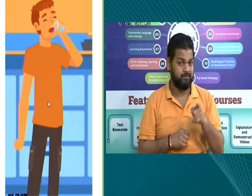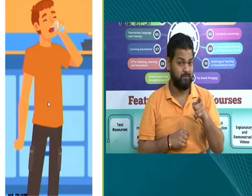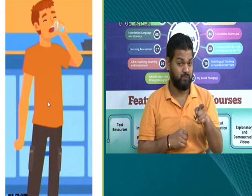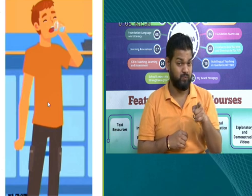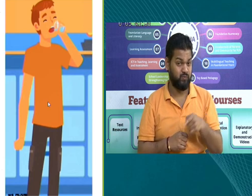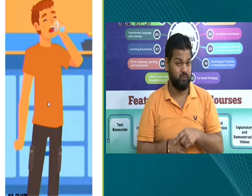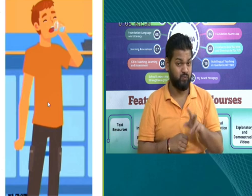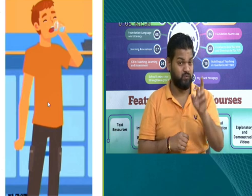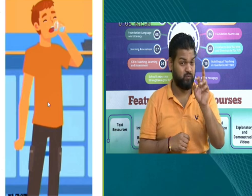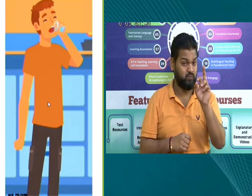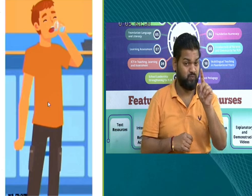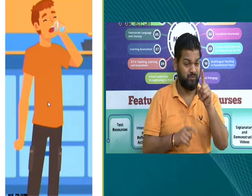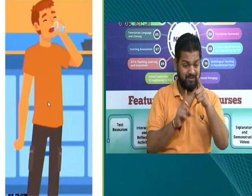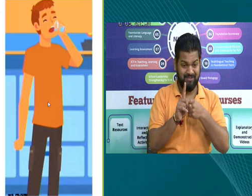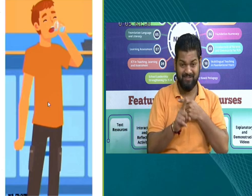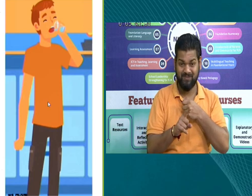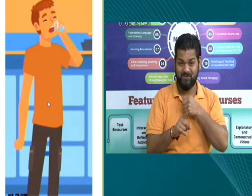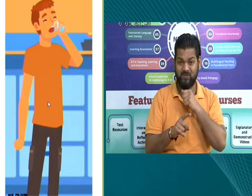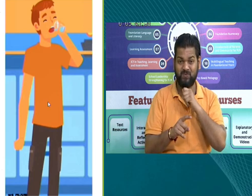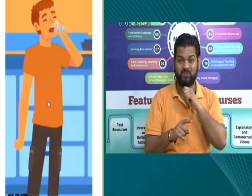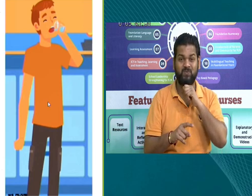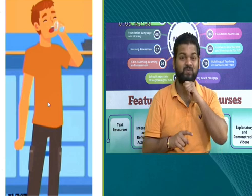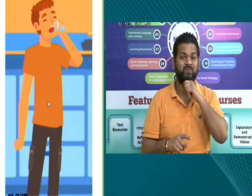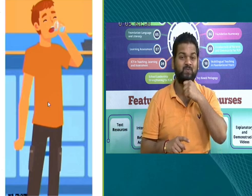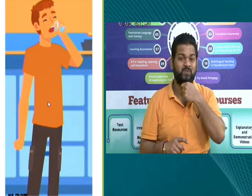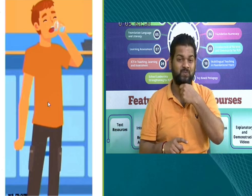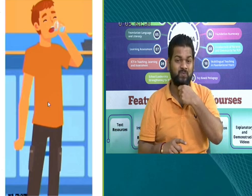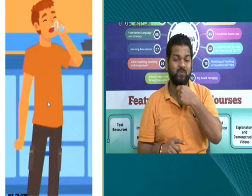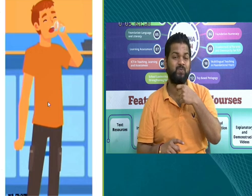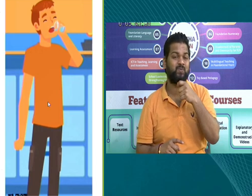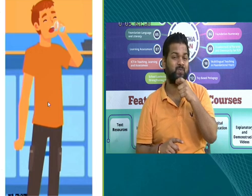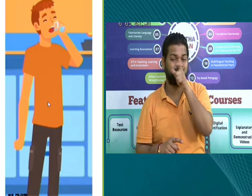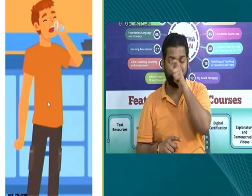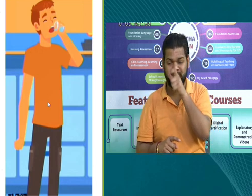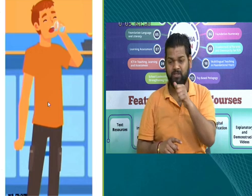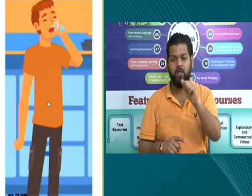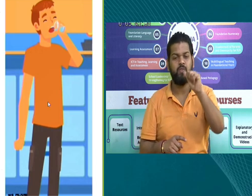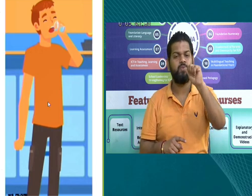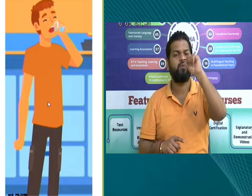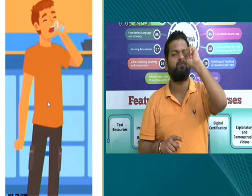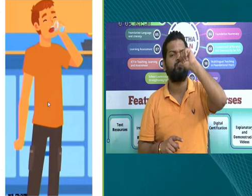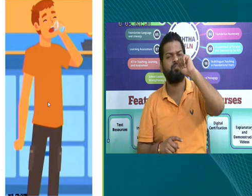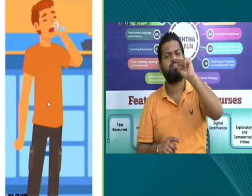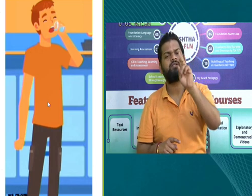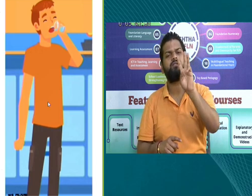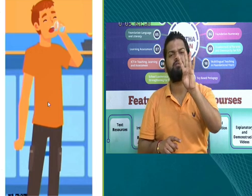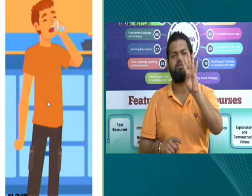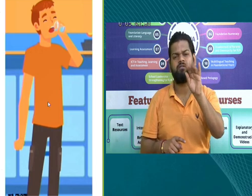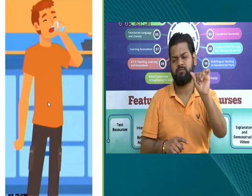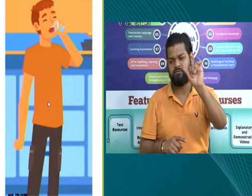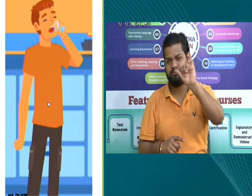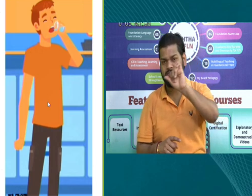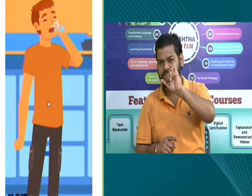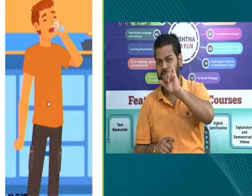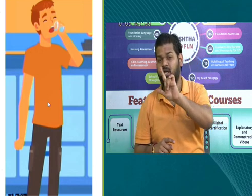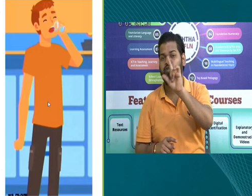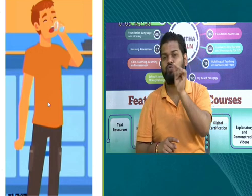years old man called Oompa Loompa. Why are we calling